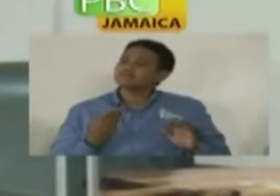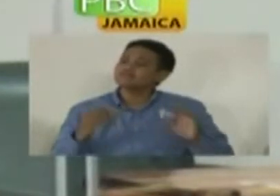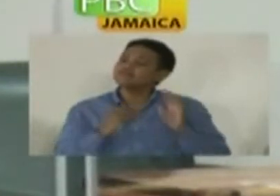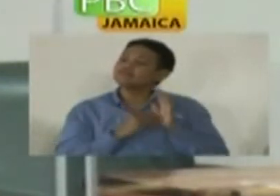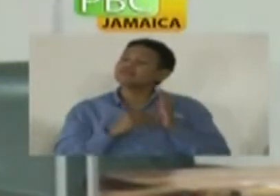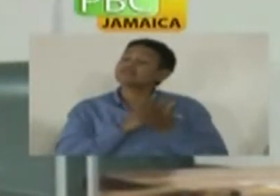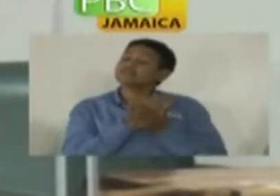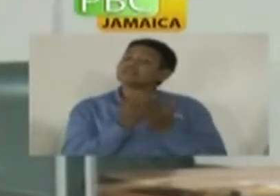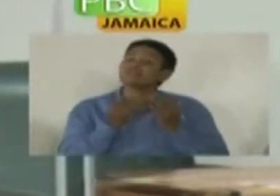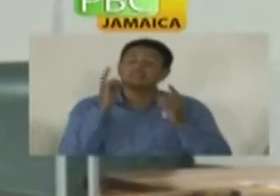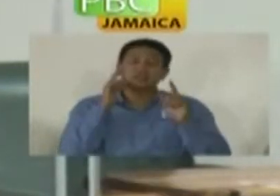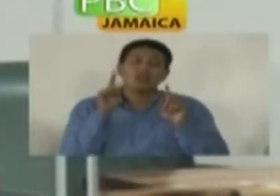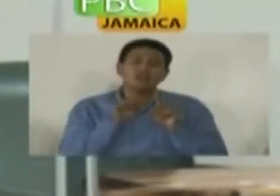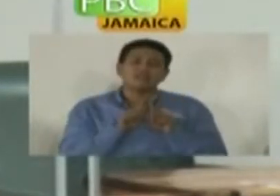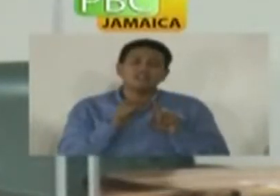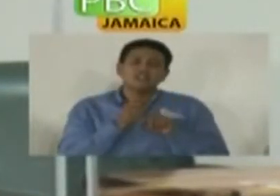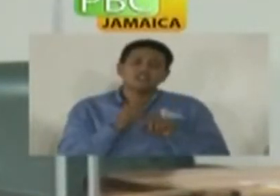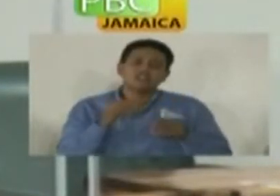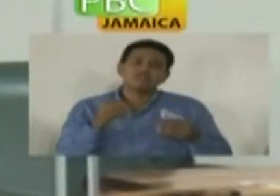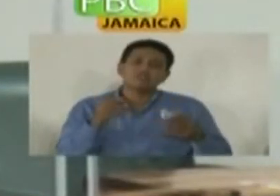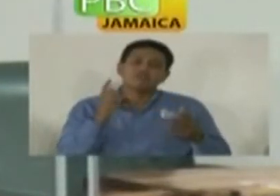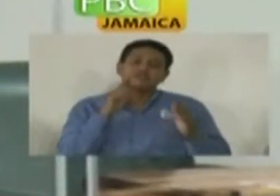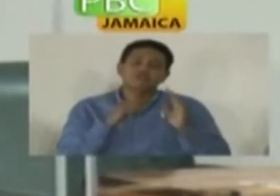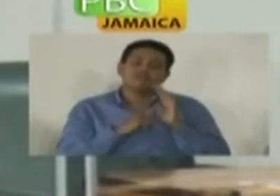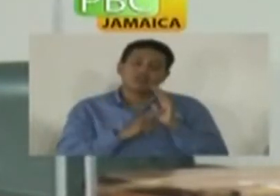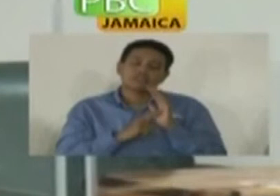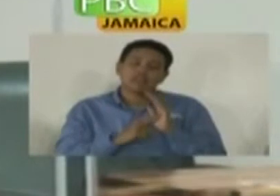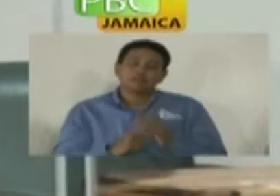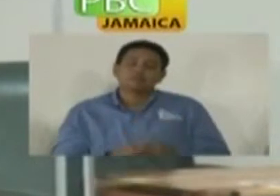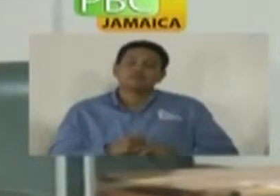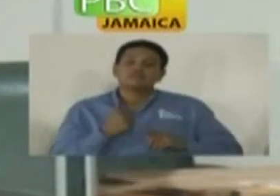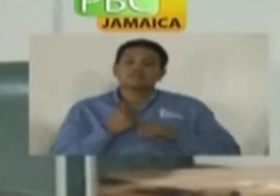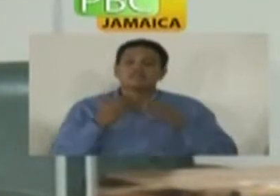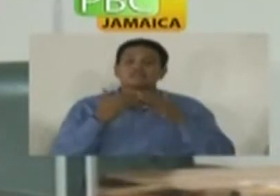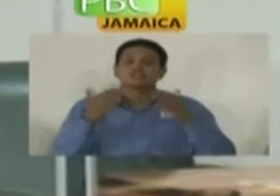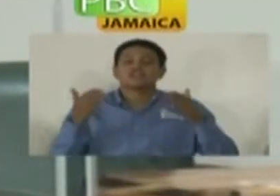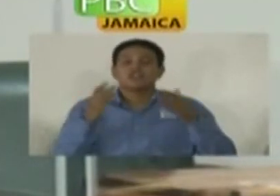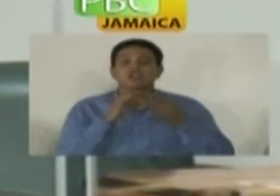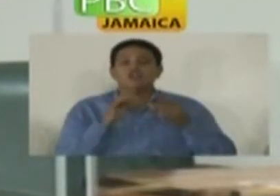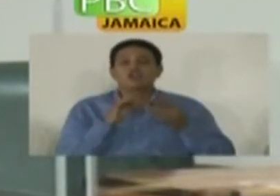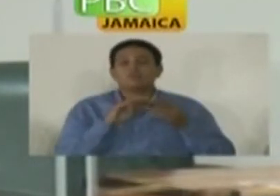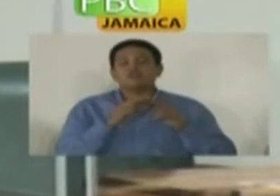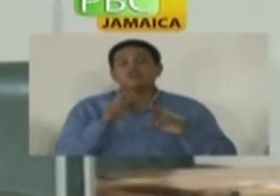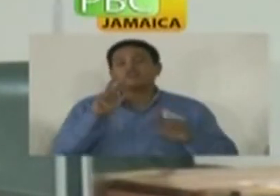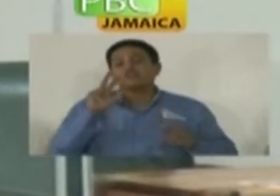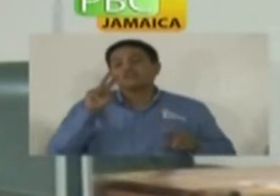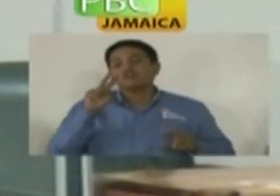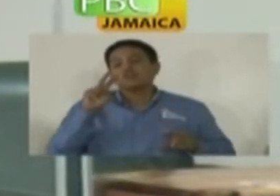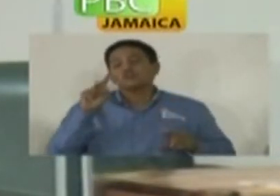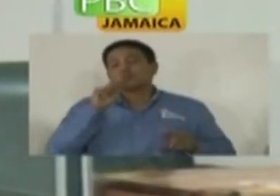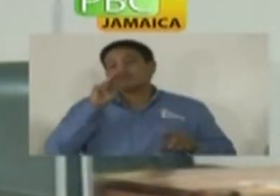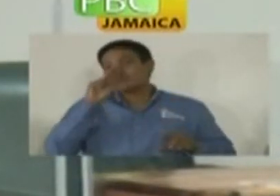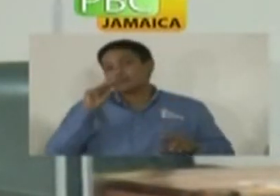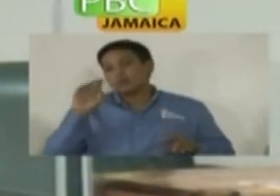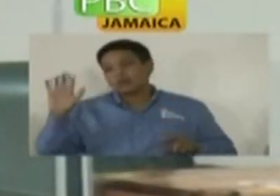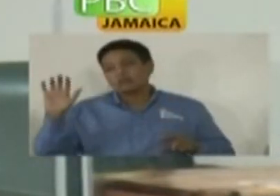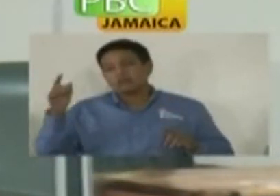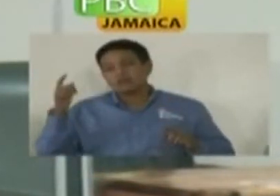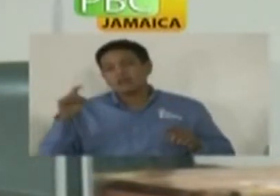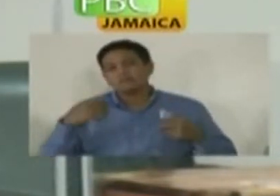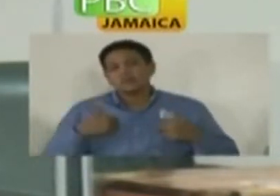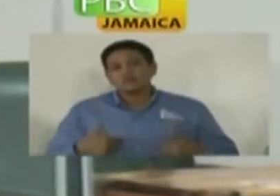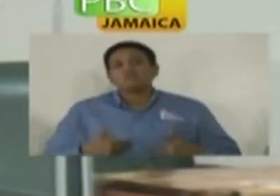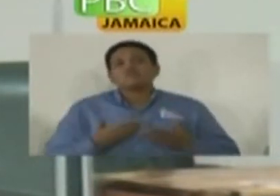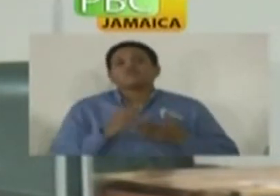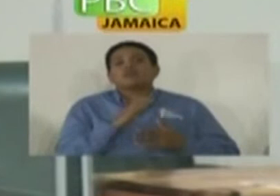these convention provisions, for example, the General Comment number 32 of the United Nations Human